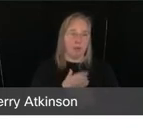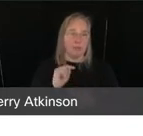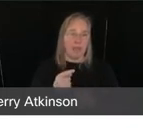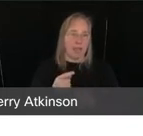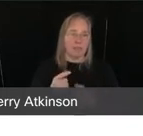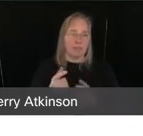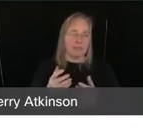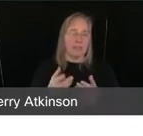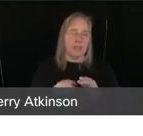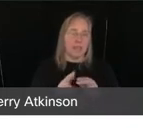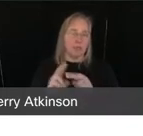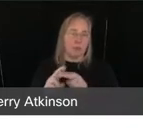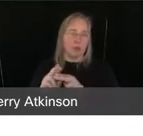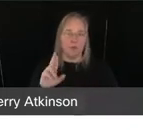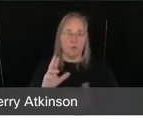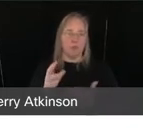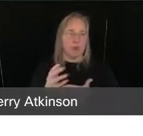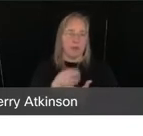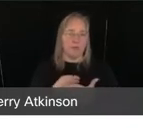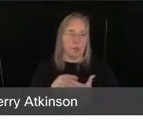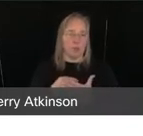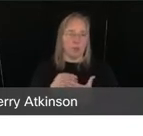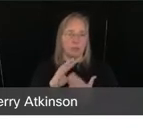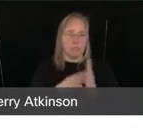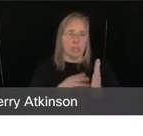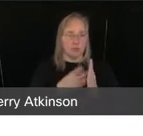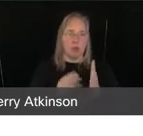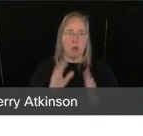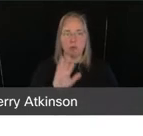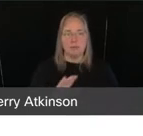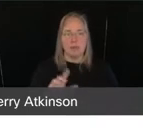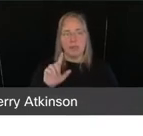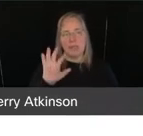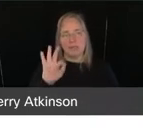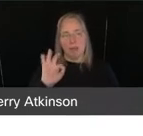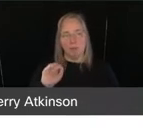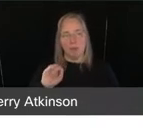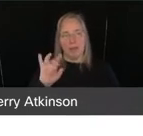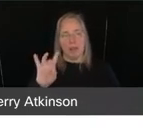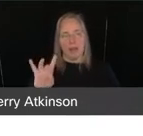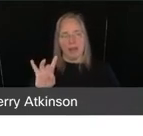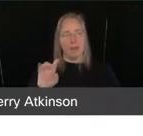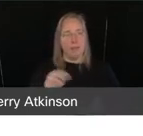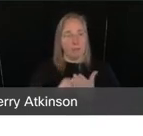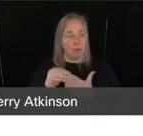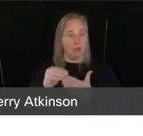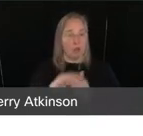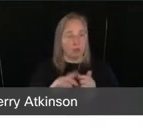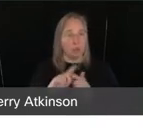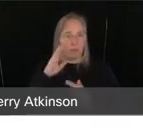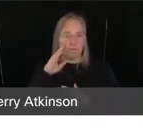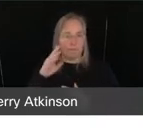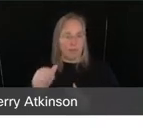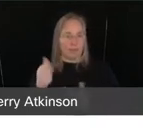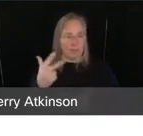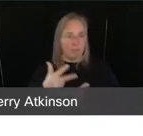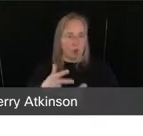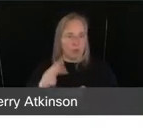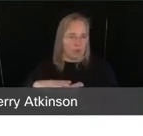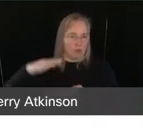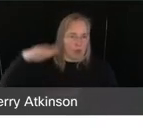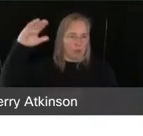revenue schedule of approximately $9.8 million to finance the parking garage. And then there is